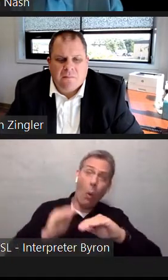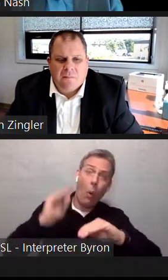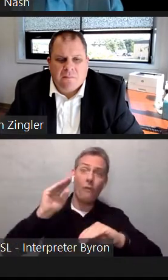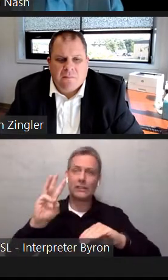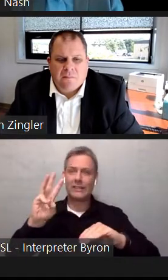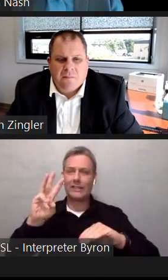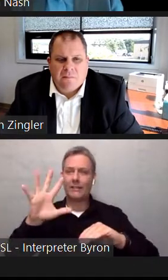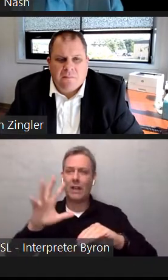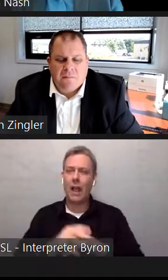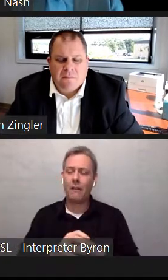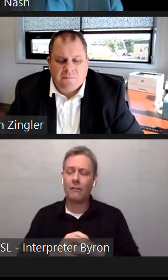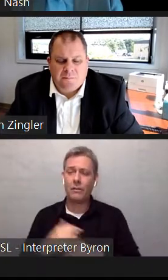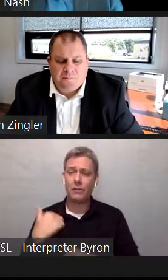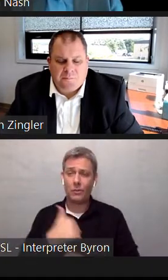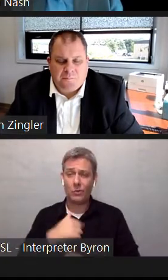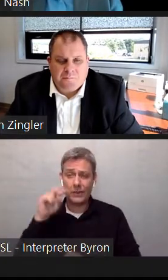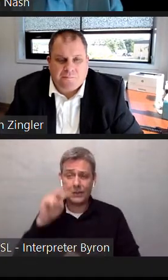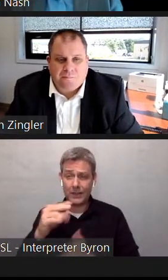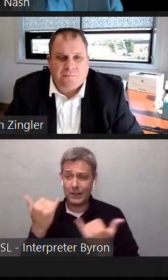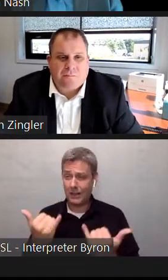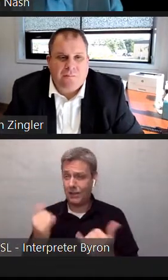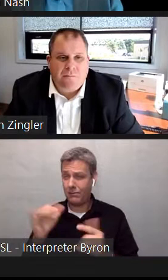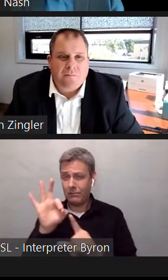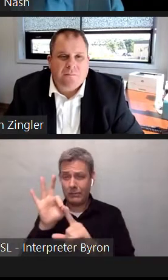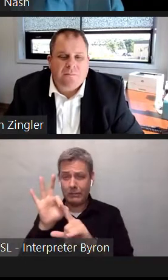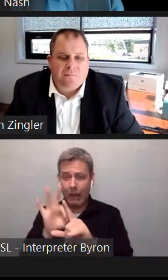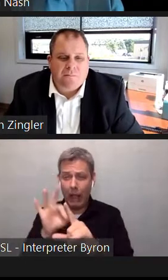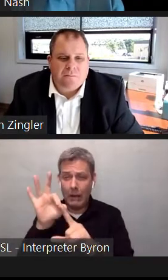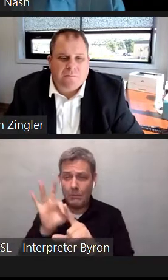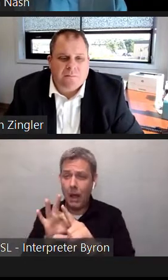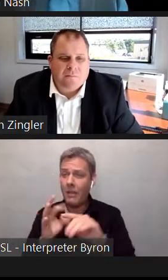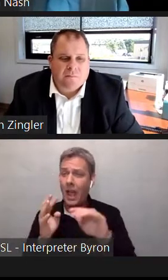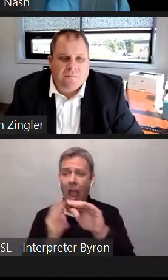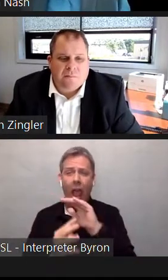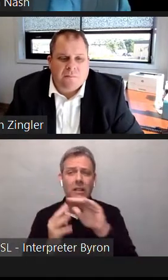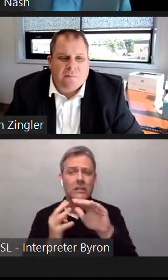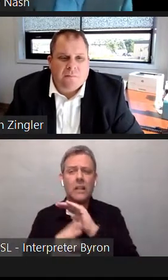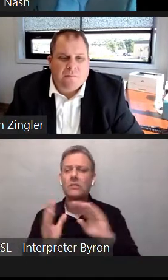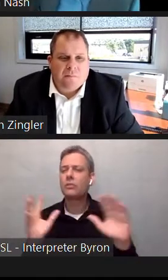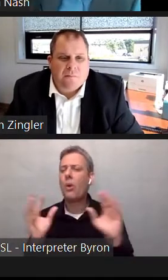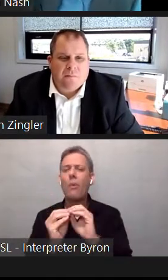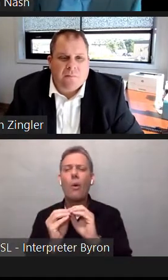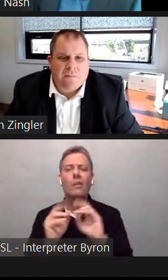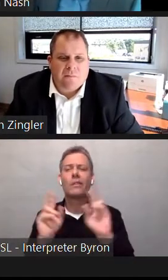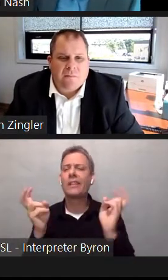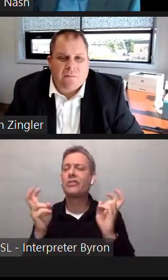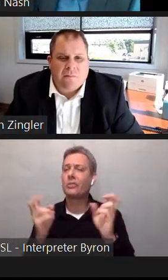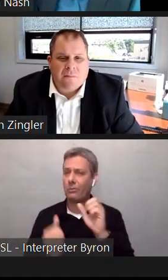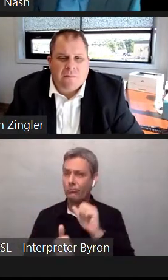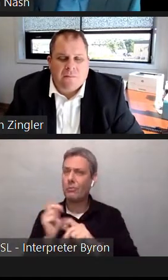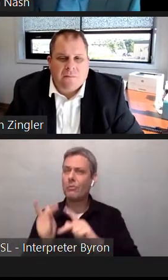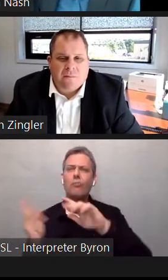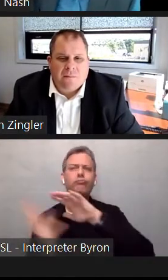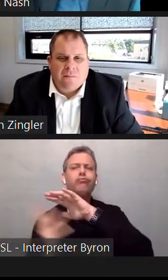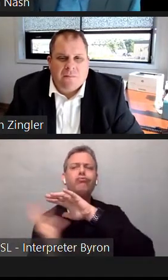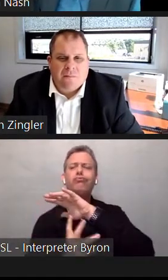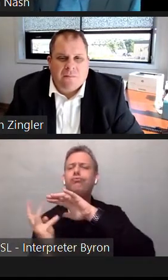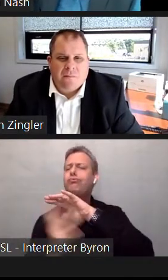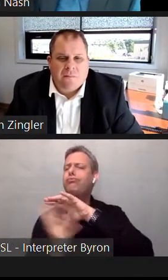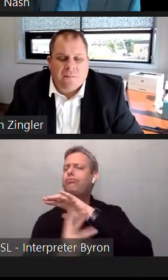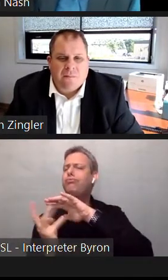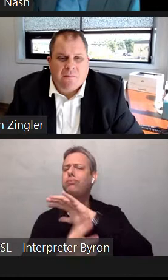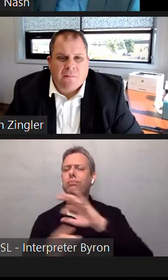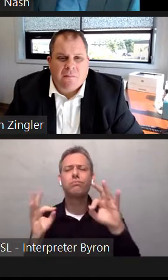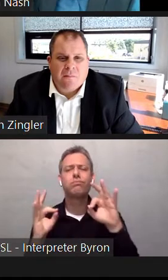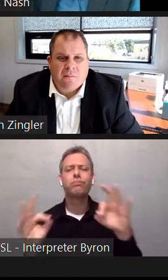is over the course of about 9 months, where access was no longer an issue, as you can see here, 38% versus 41%, it kind of all